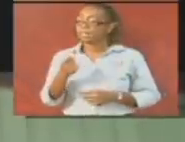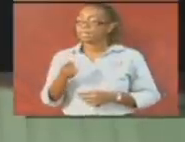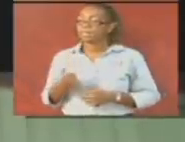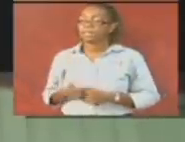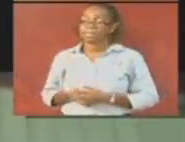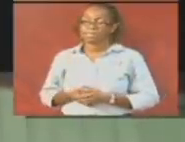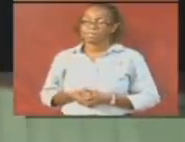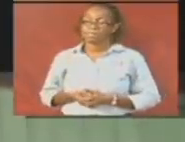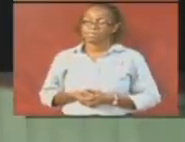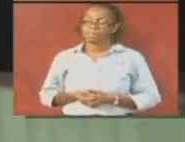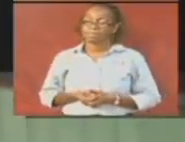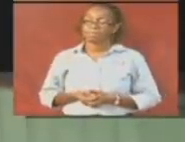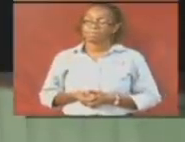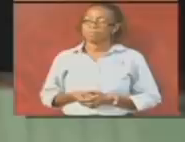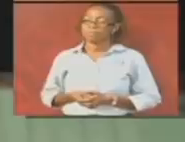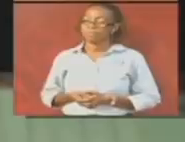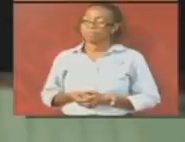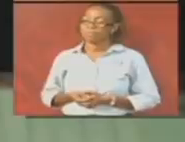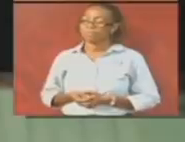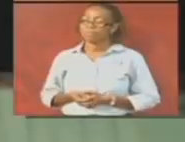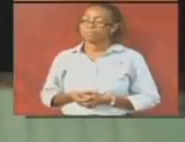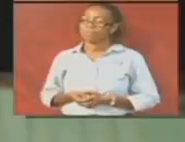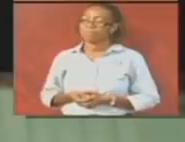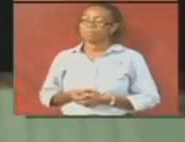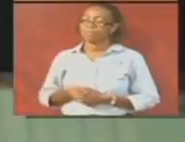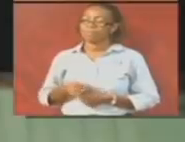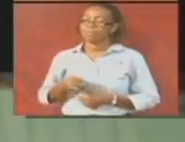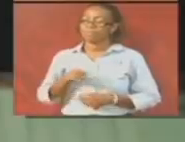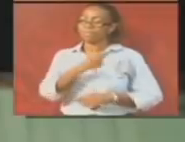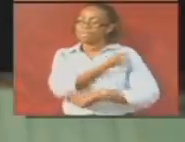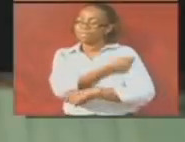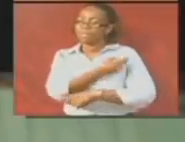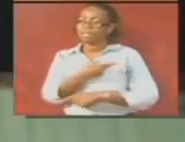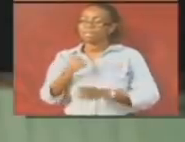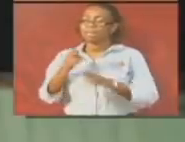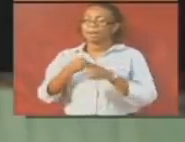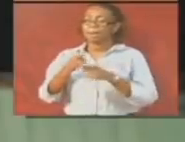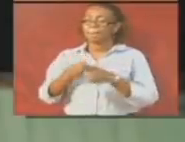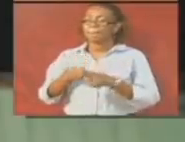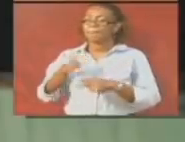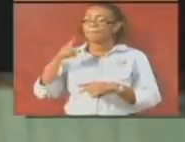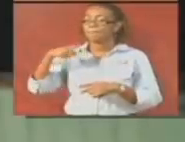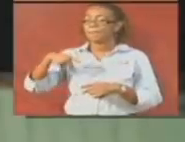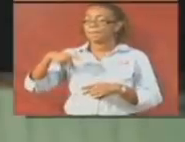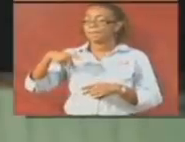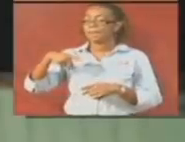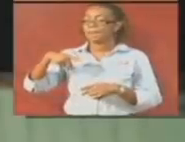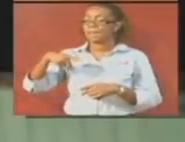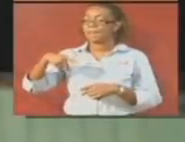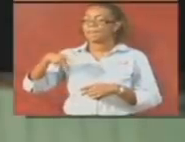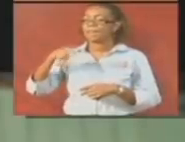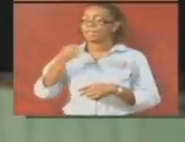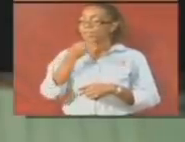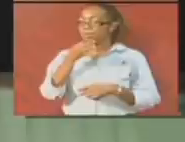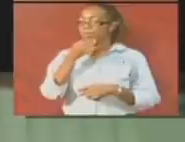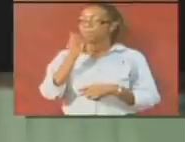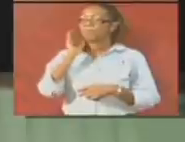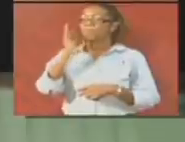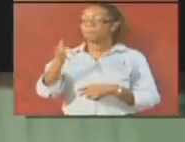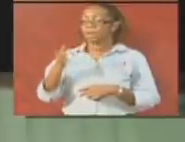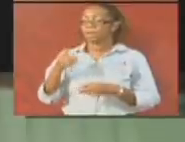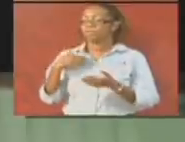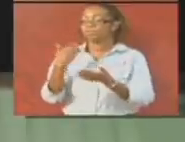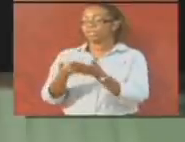the Pfizer vaccine, or the possibility that it could be one of the vaccines we'll be getting in, what is the ministry's policy